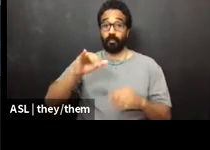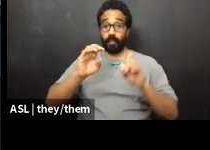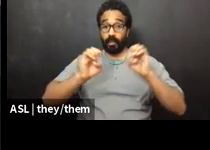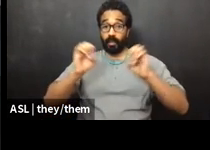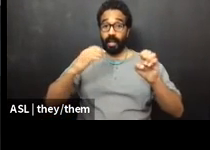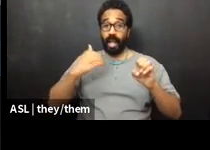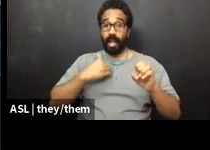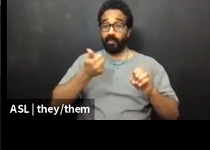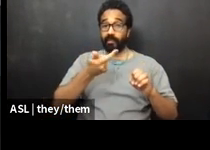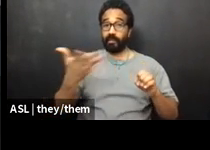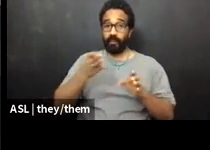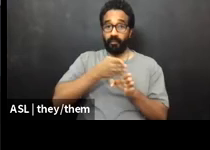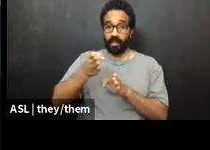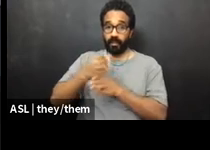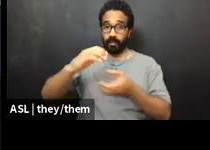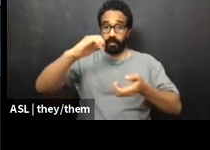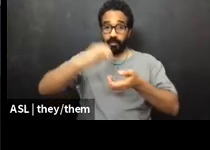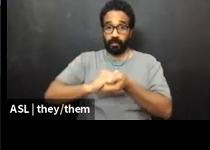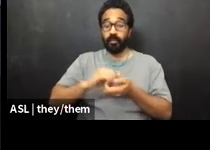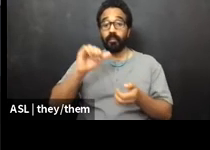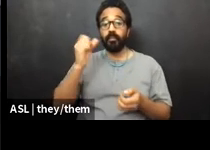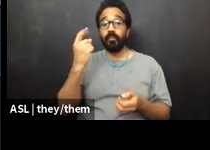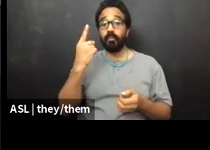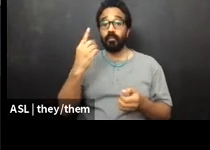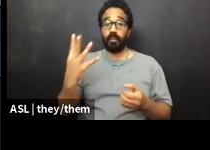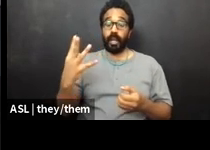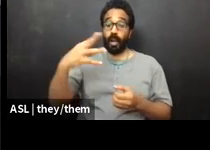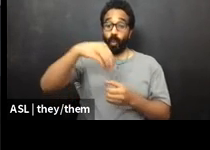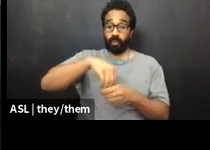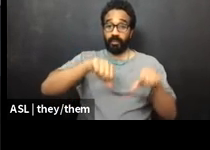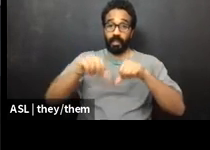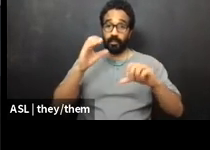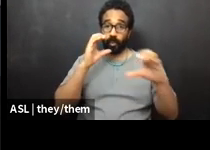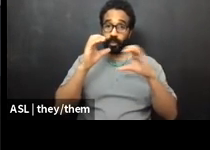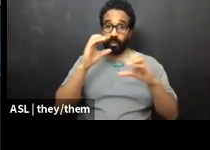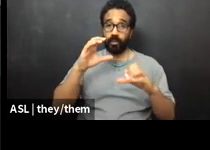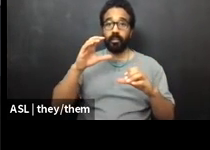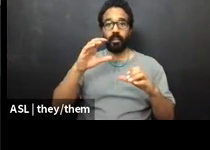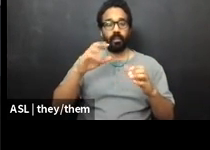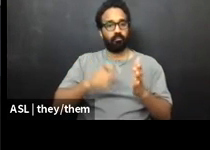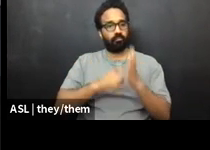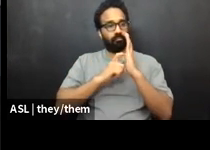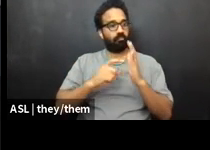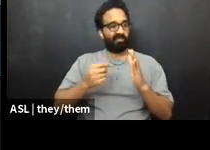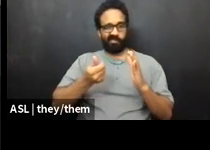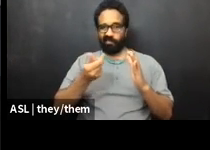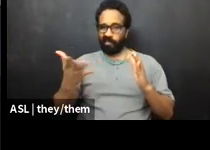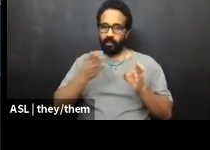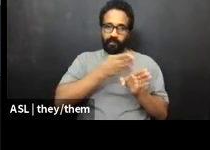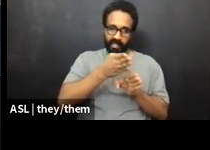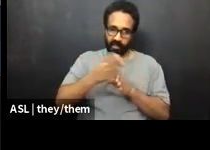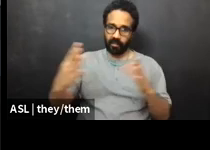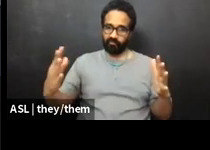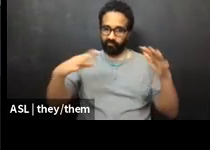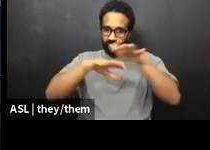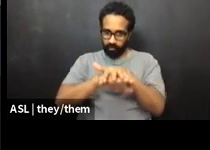sort of representing one field, but this mixing and this integration of many fields and many different approaches, and really